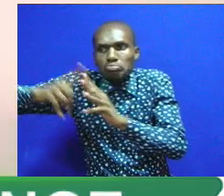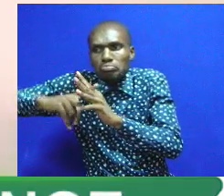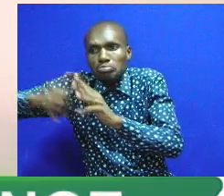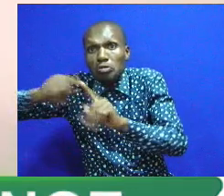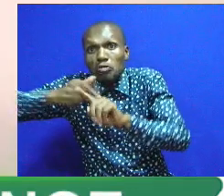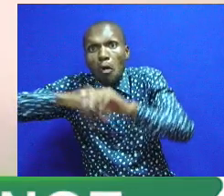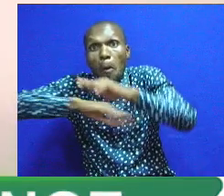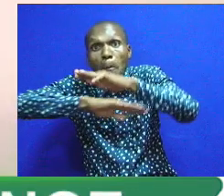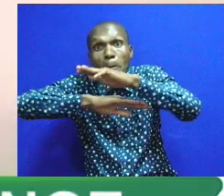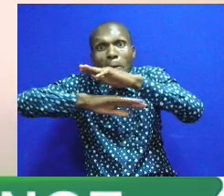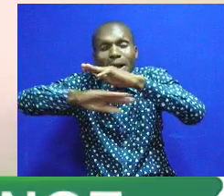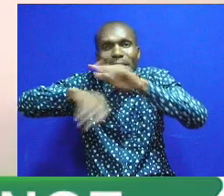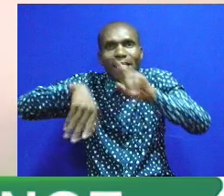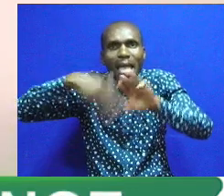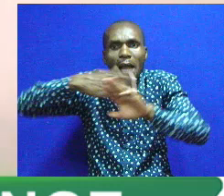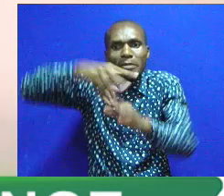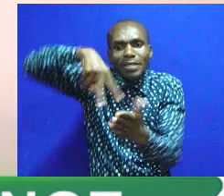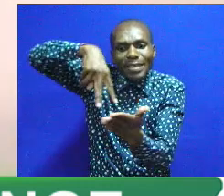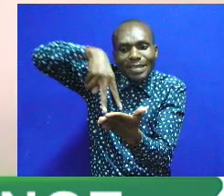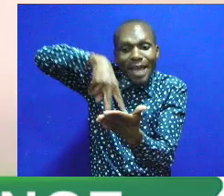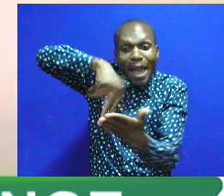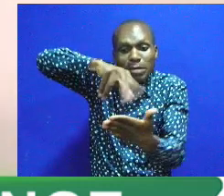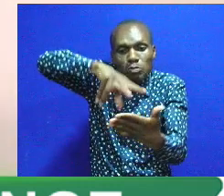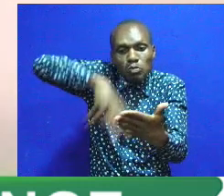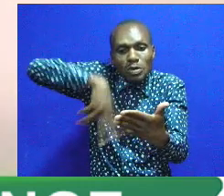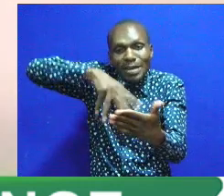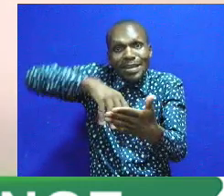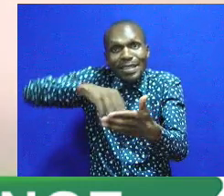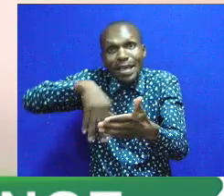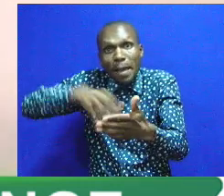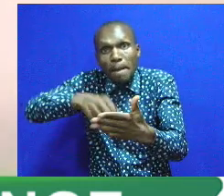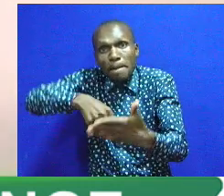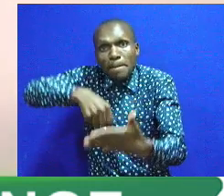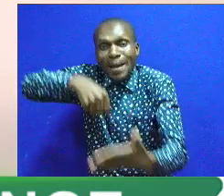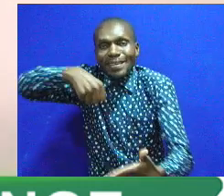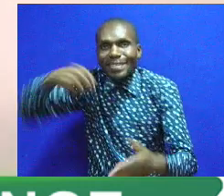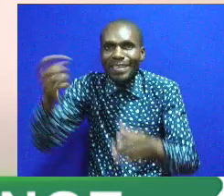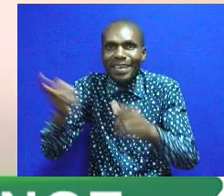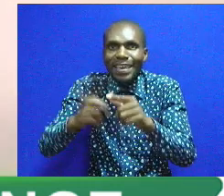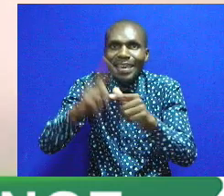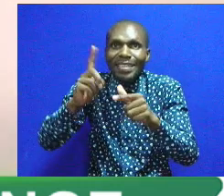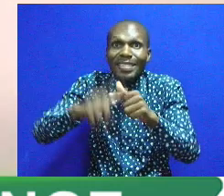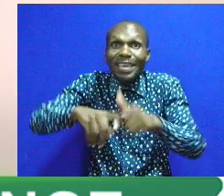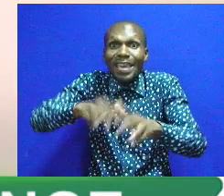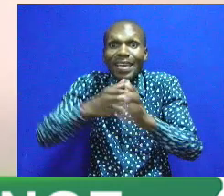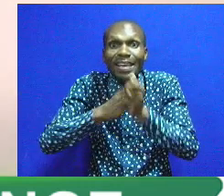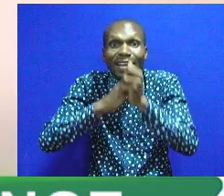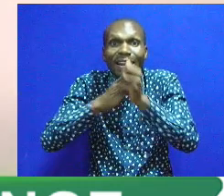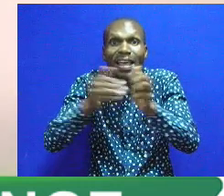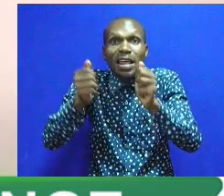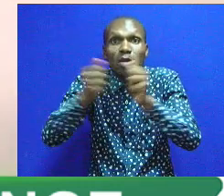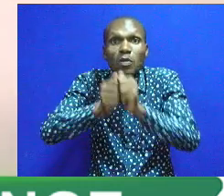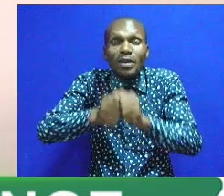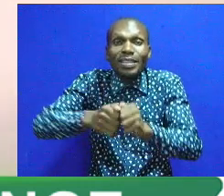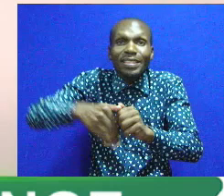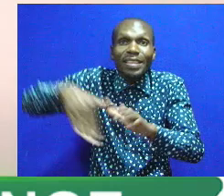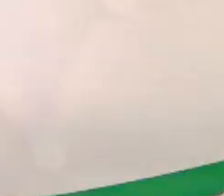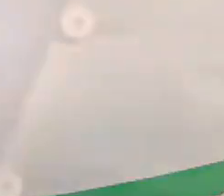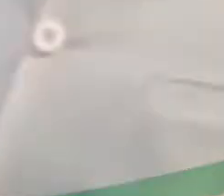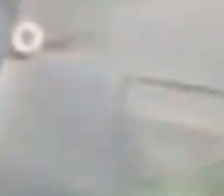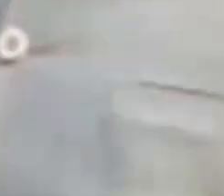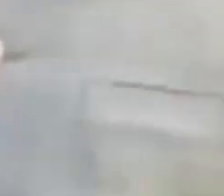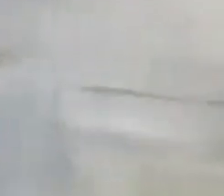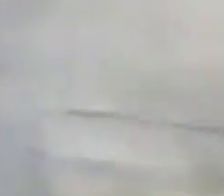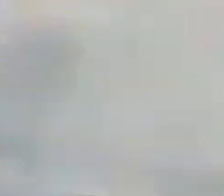Njuguna atinena erio gosoma e budget. Abara ya boba kura wa nomo minority leader gosomurai buga banke ase bungo